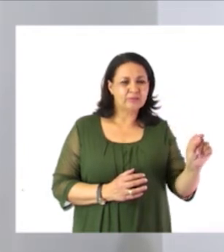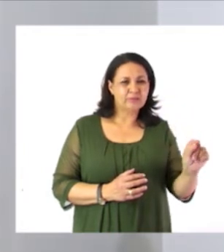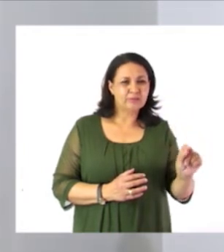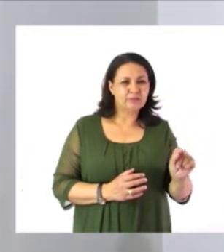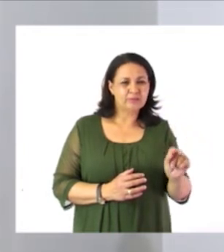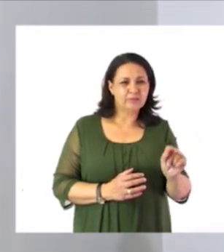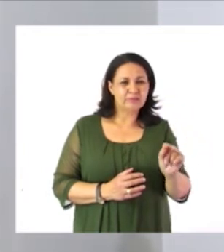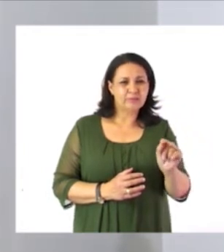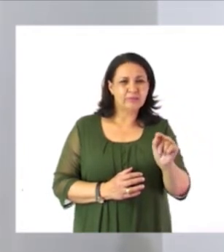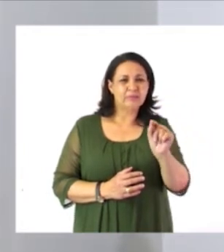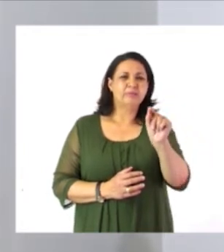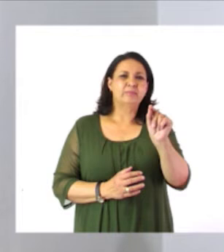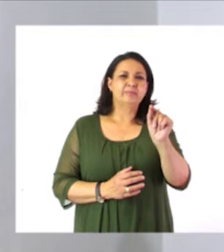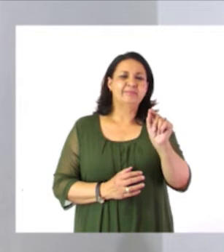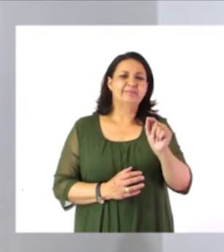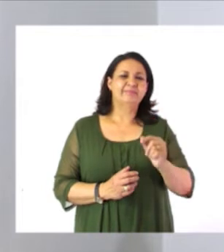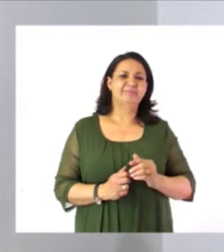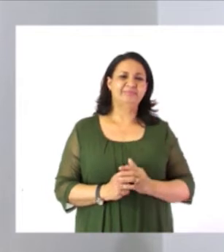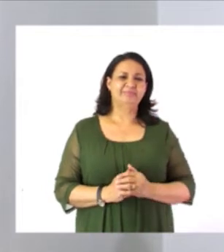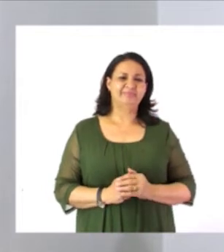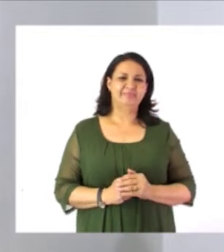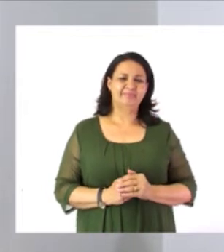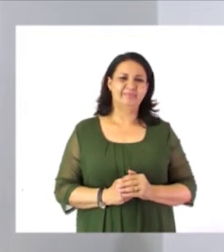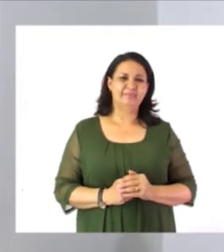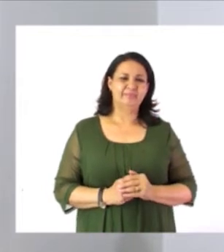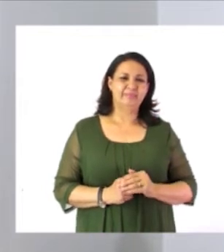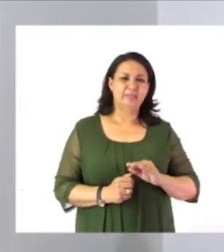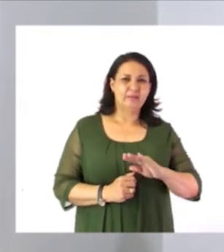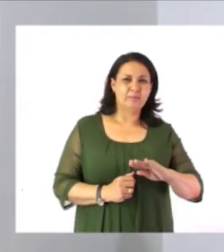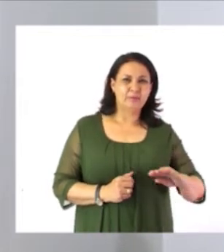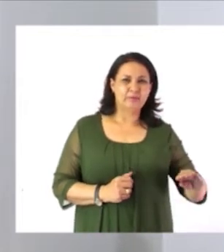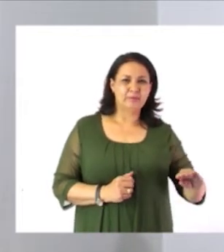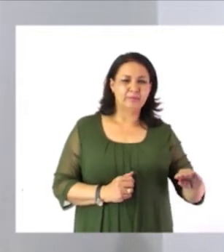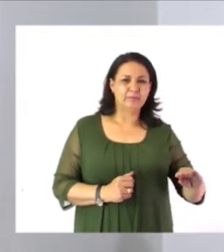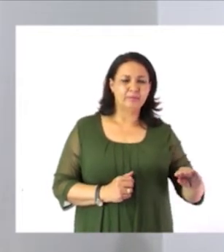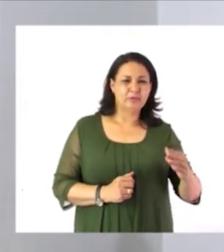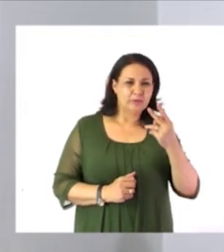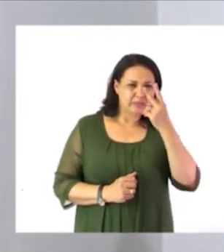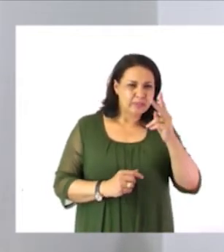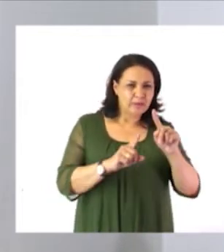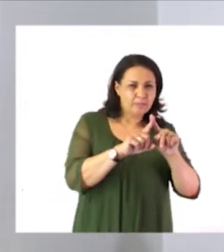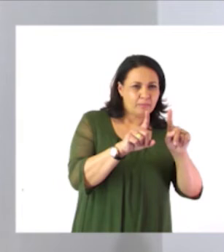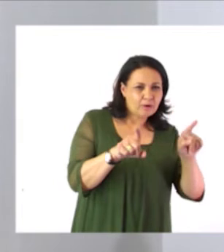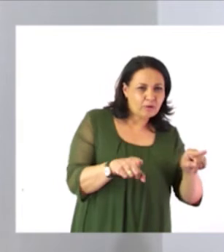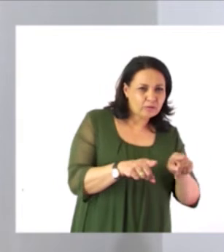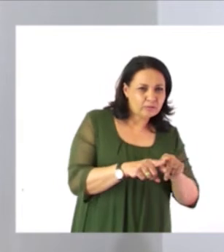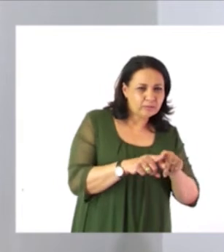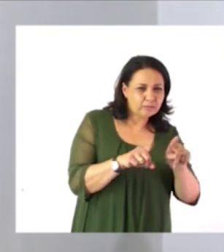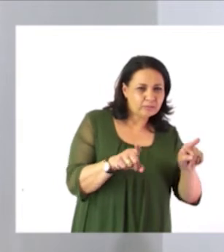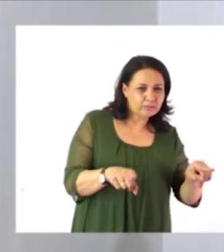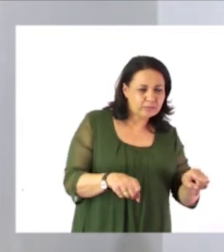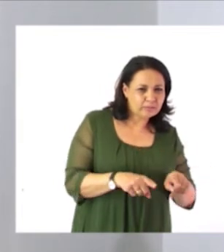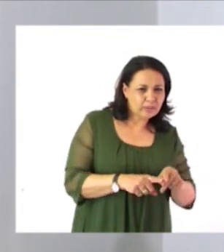you make your stomach. Now at the bottom, you will see blocks there. Can